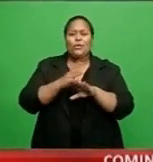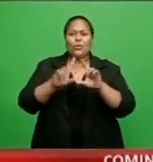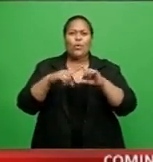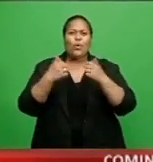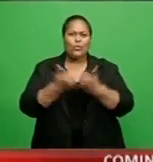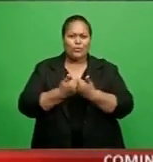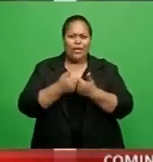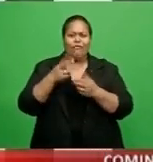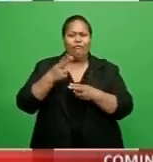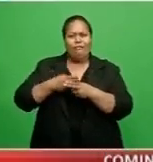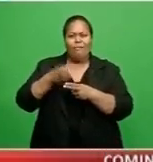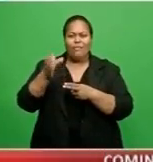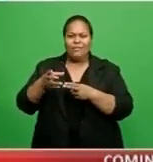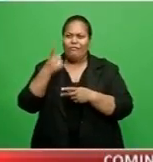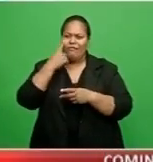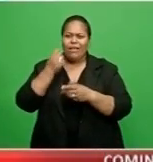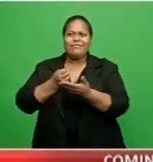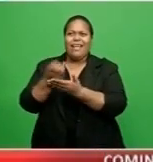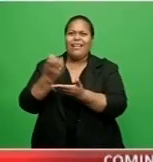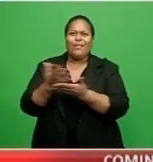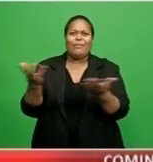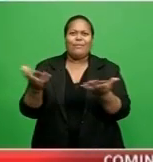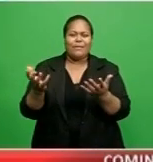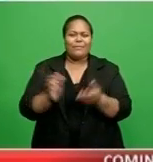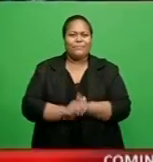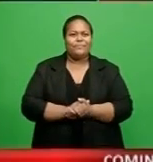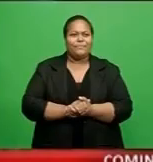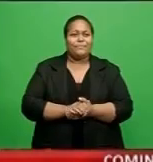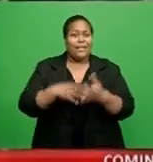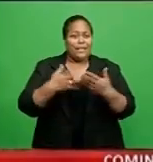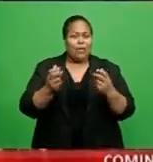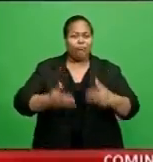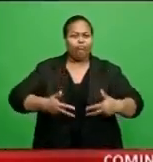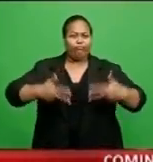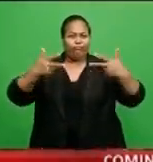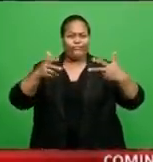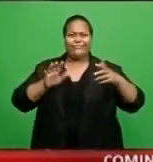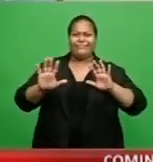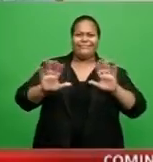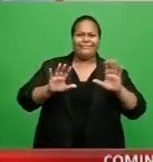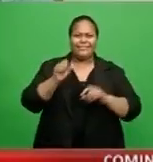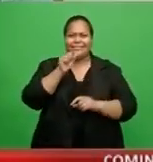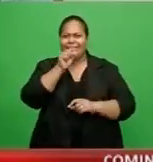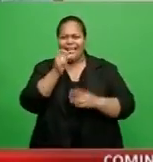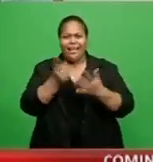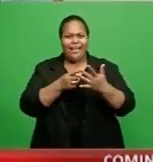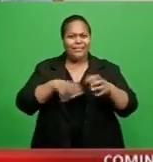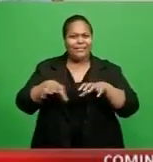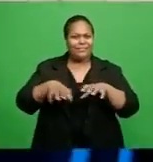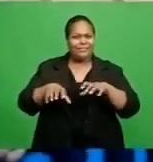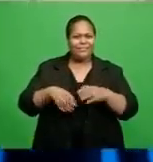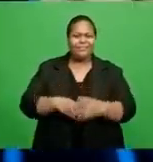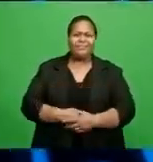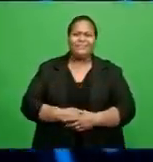find markets. And stage set for first ever virtual concert.